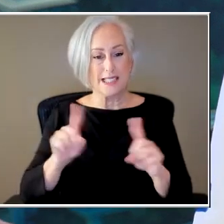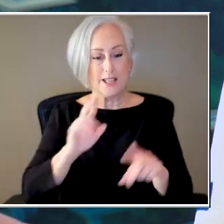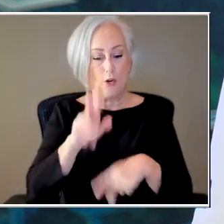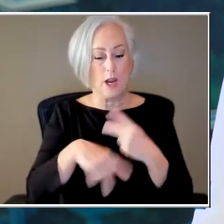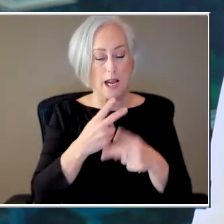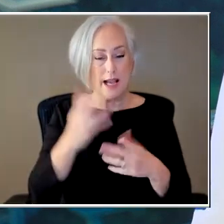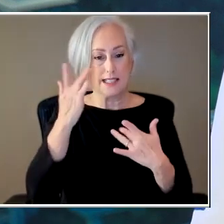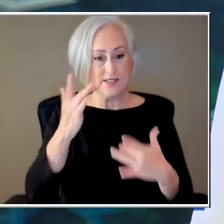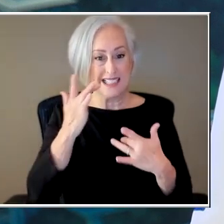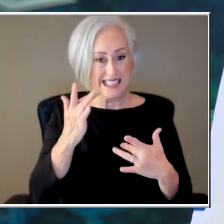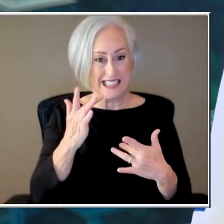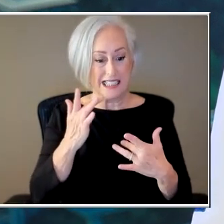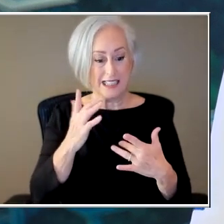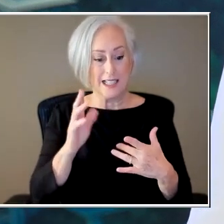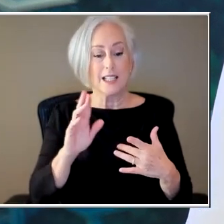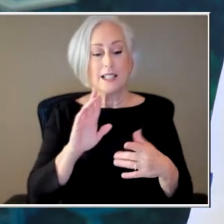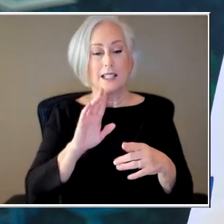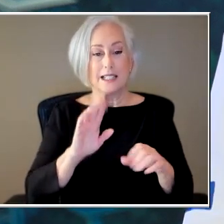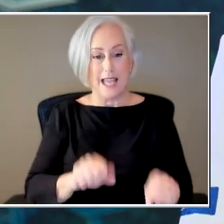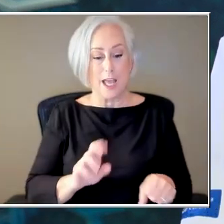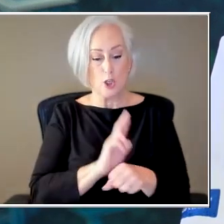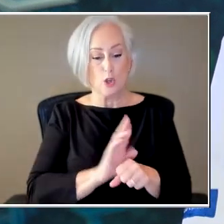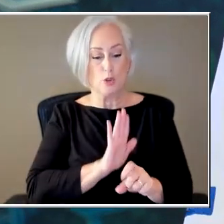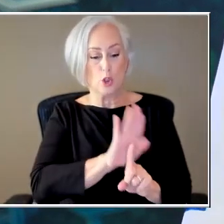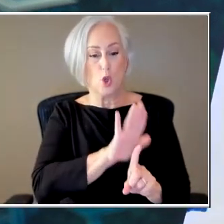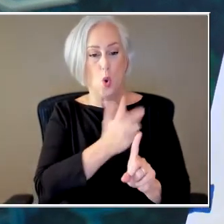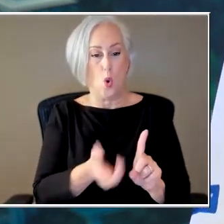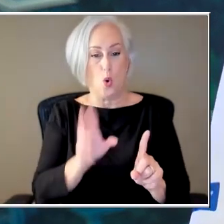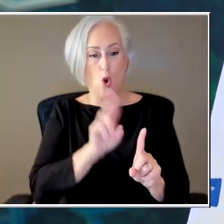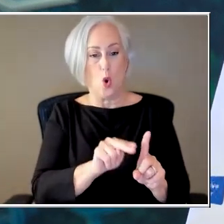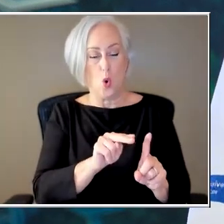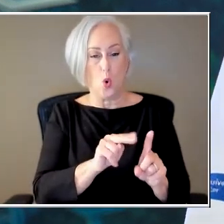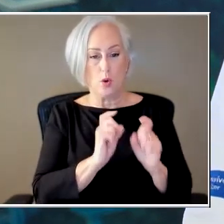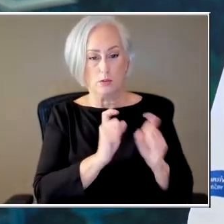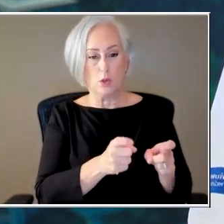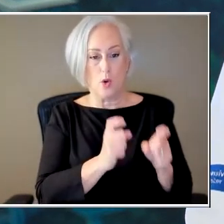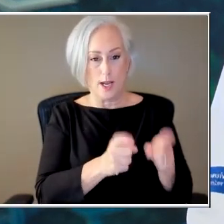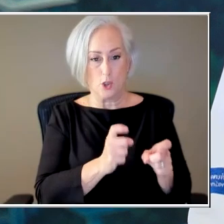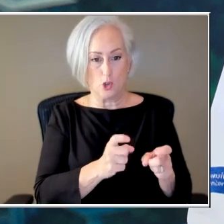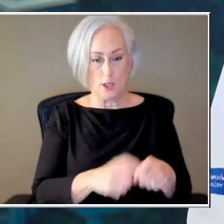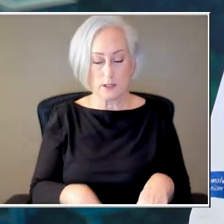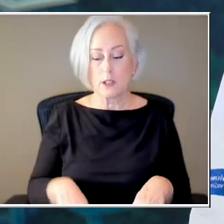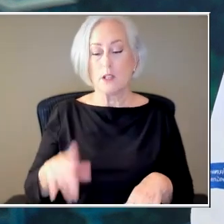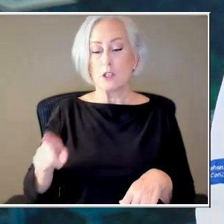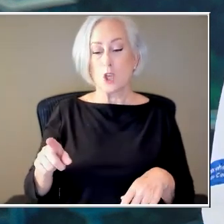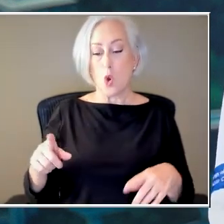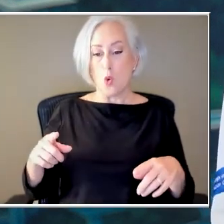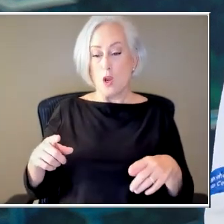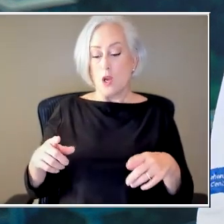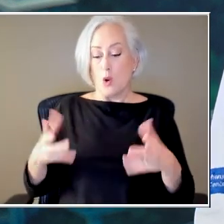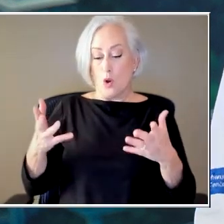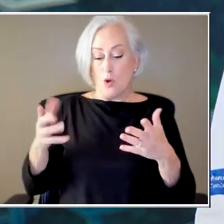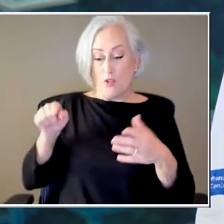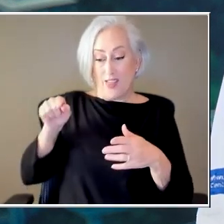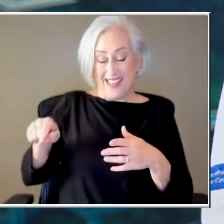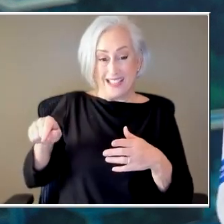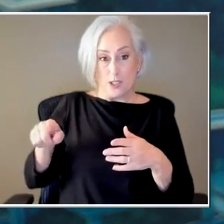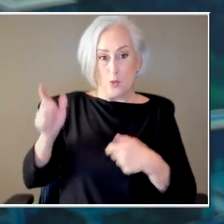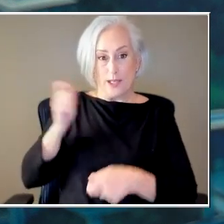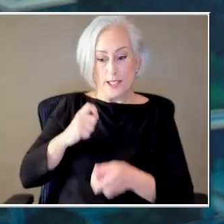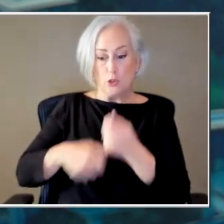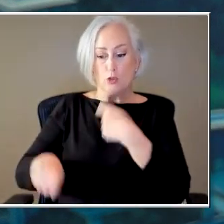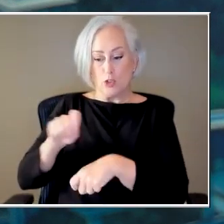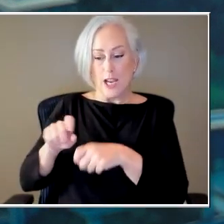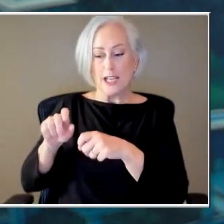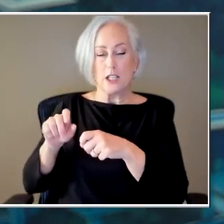Allogeneic stem cell transplant, using somebody else as a donor, is an organ transplant. That's a complex organ, and we're changing out immune systems. Using your own stem cells is really